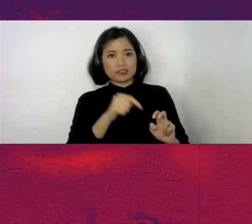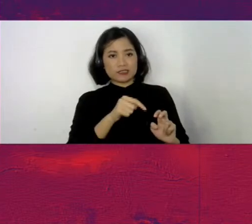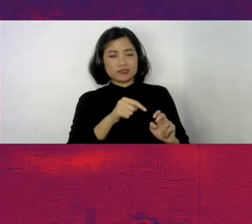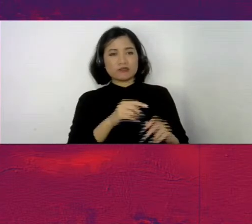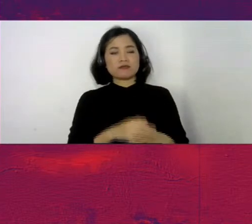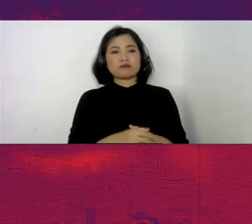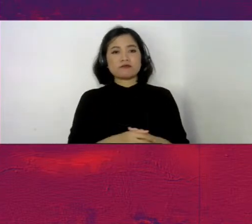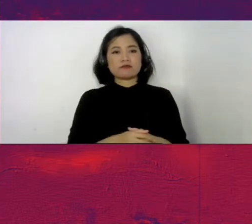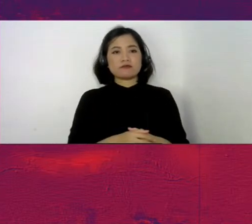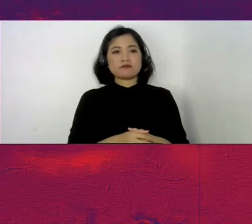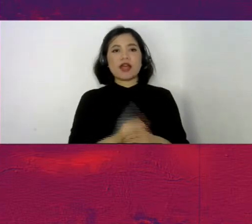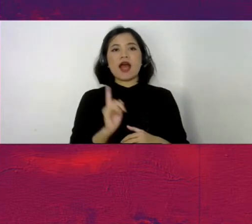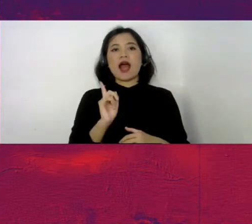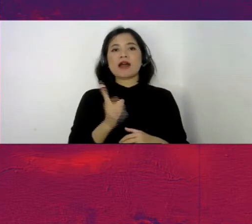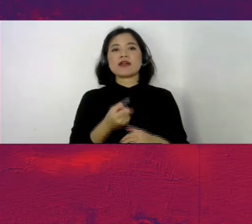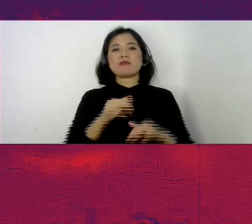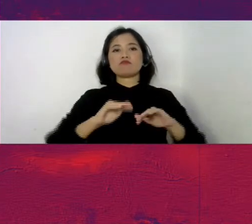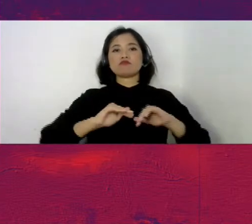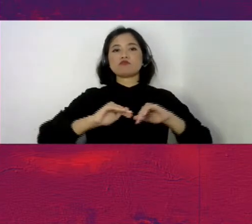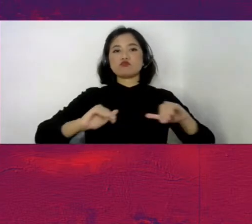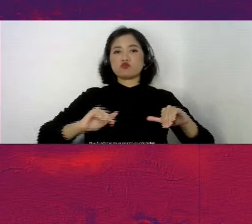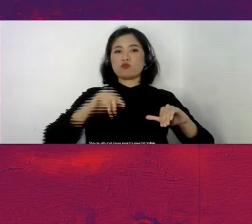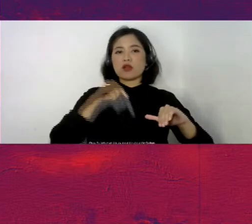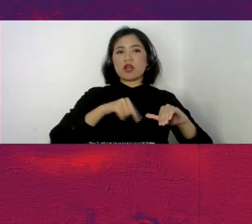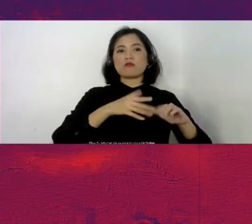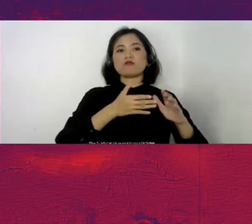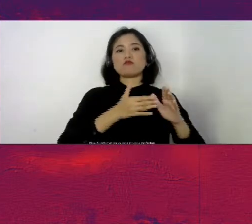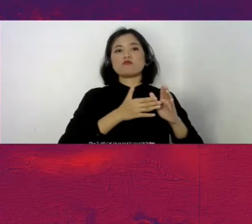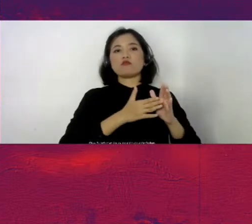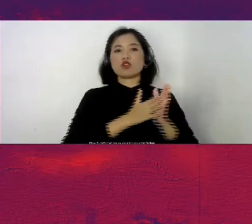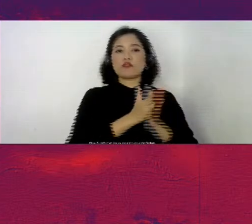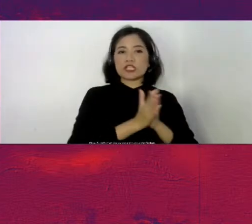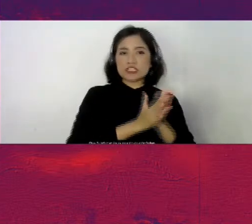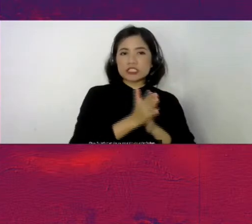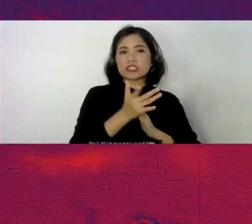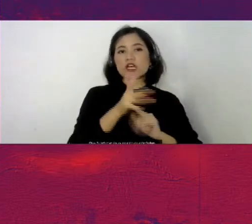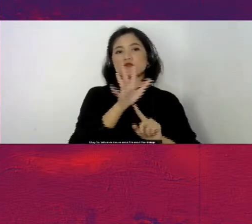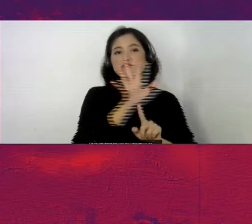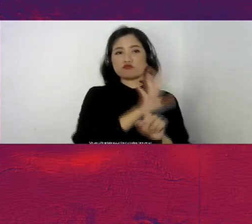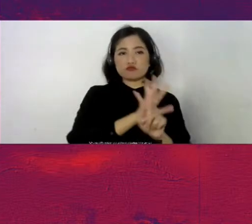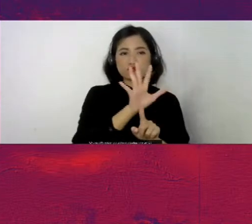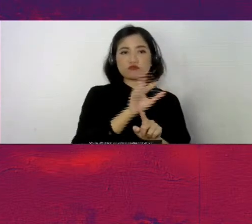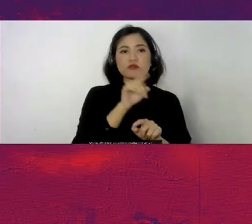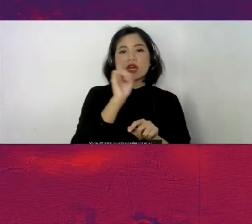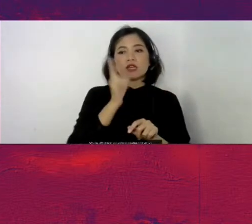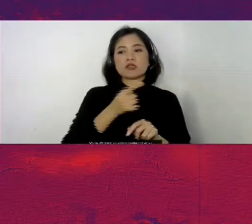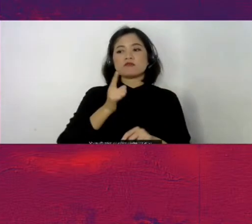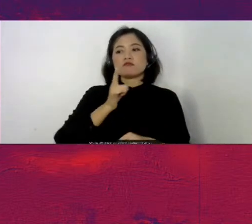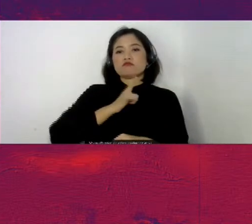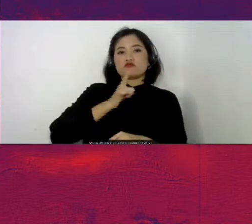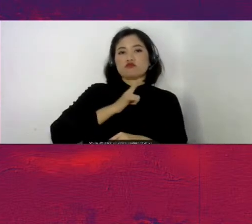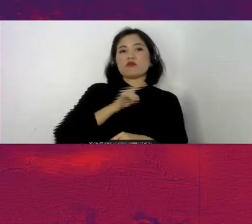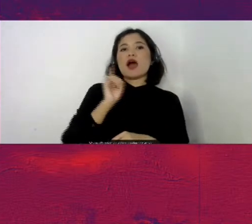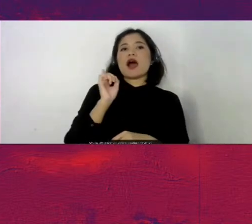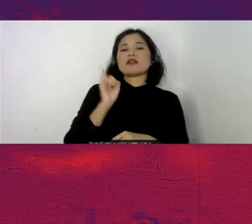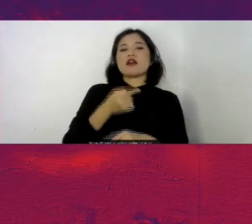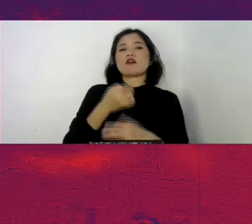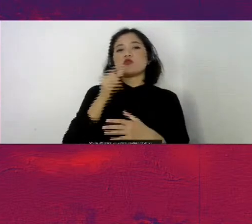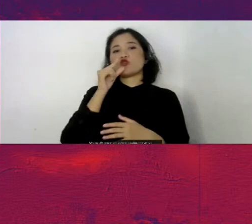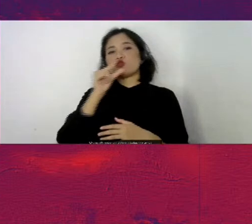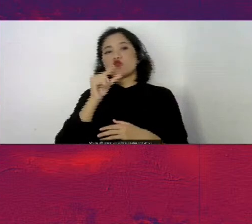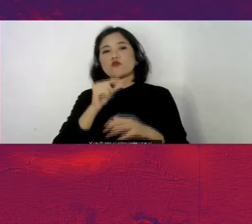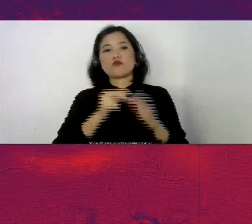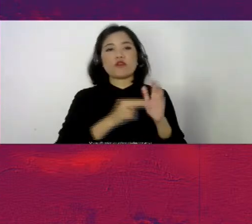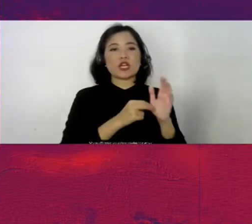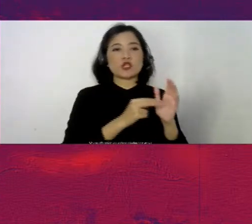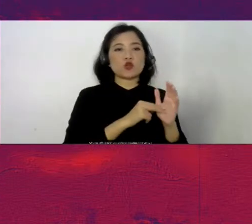about the motivation. Yeah, we can differentiate the motivations of the corporate sector, whether it is for value relevance or to opportunistic.